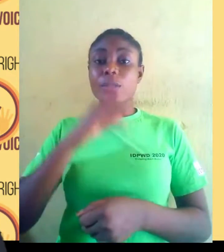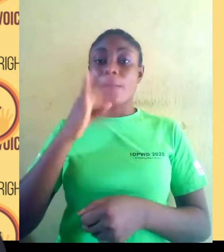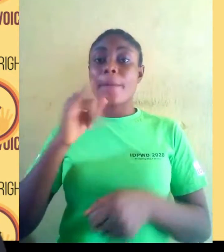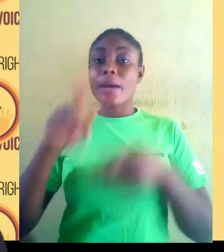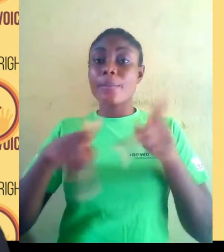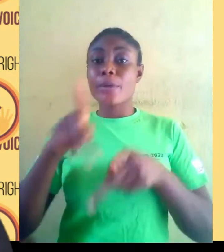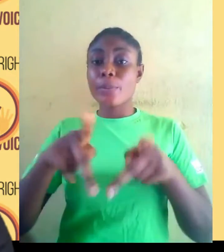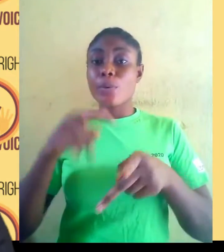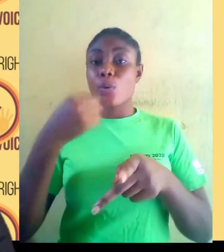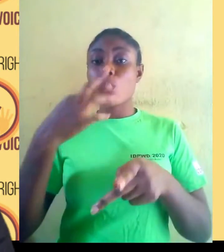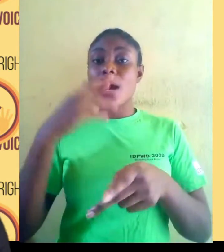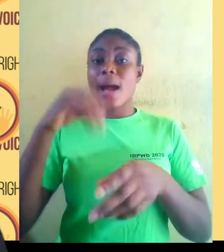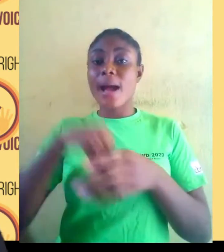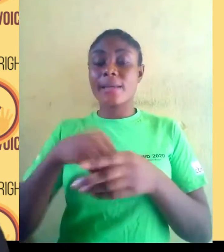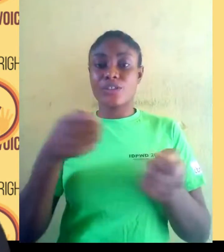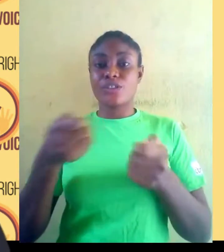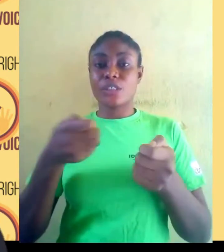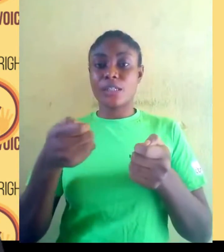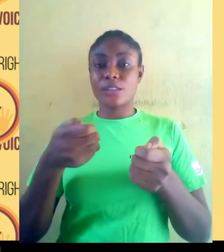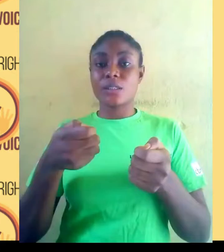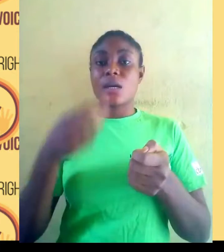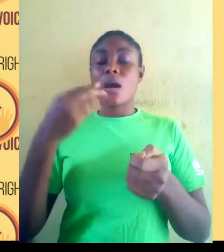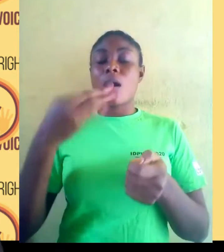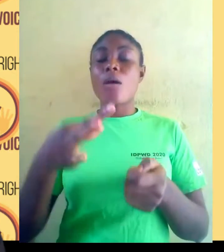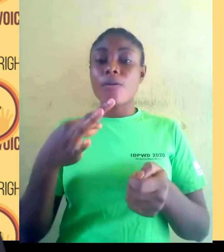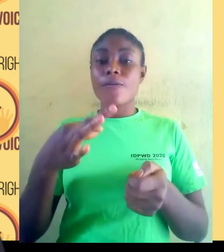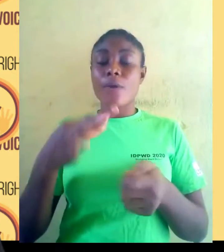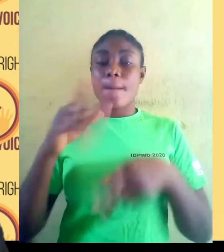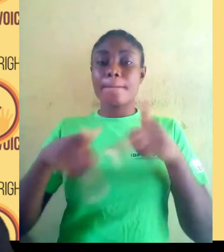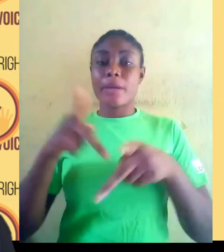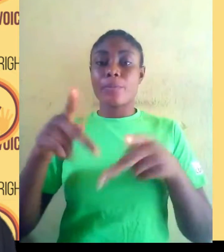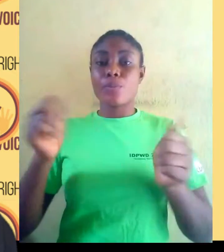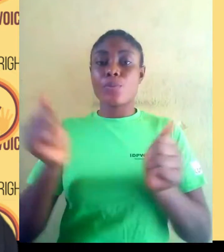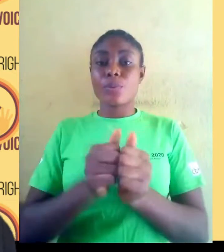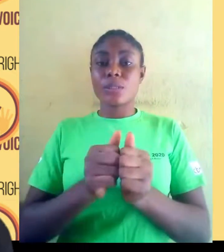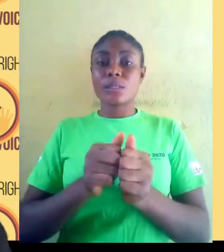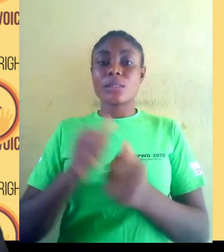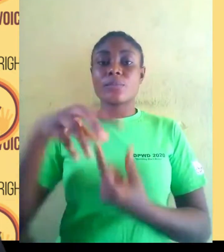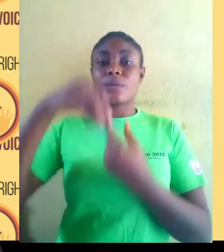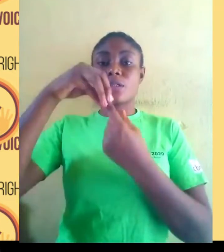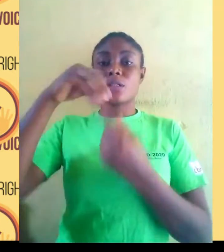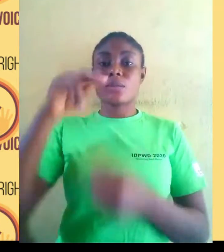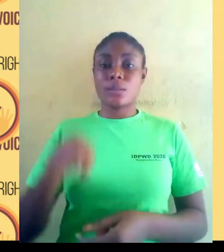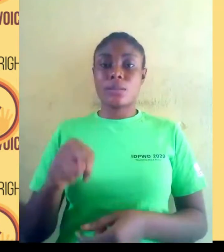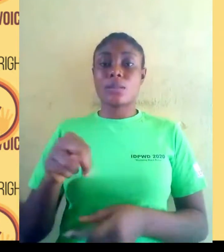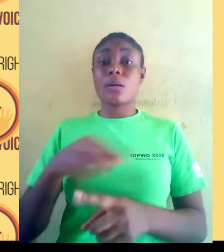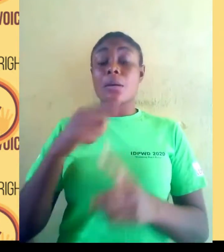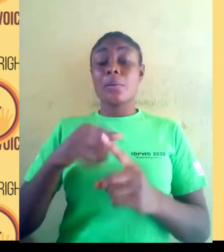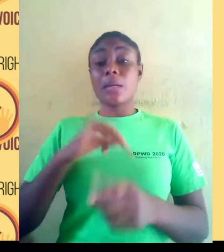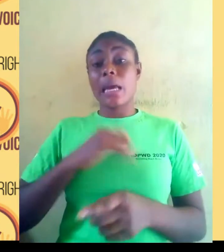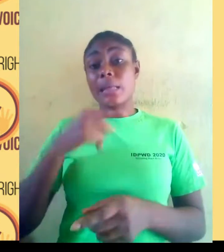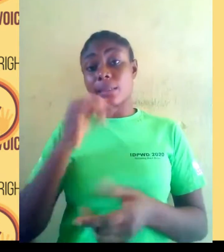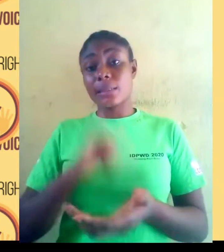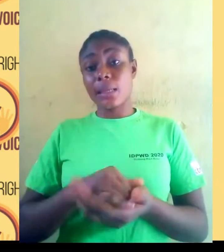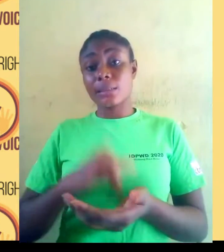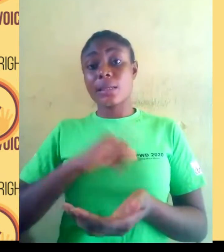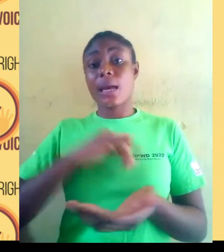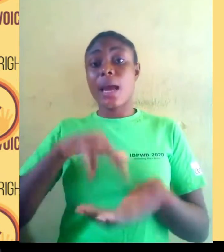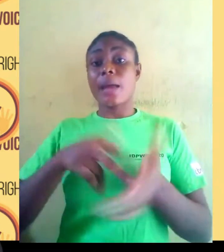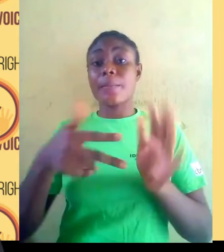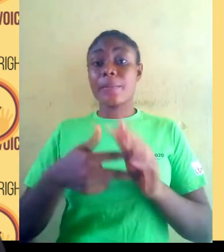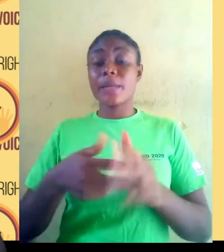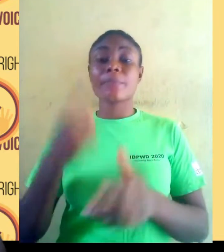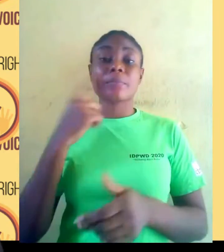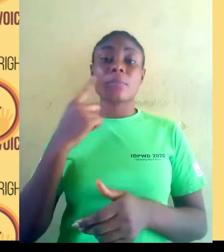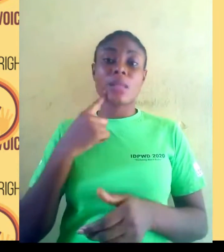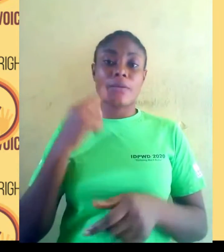charge of people with special needs. And when I say that, I mean deaf people.